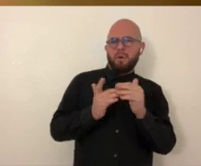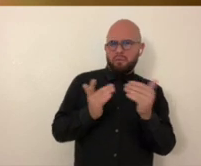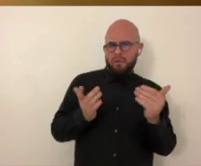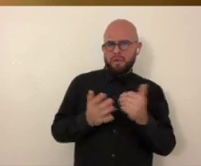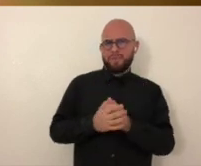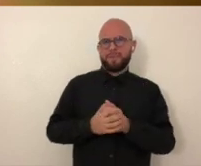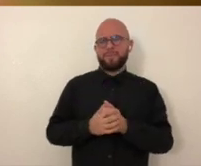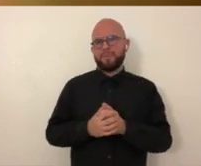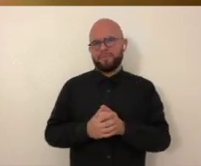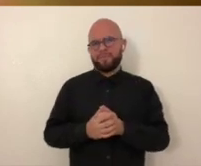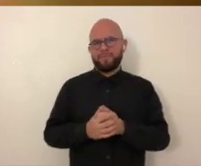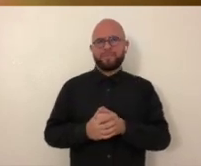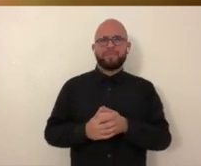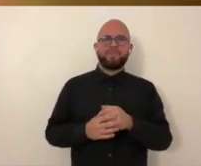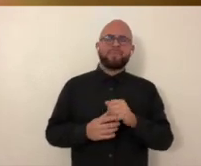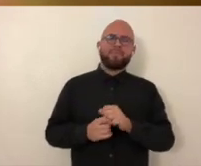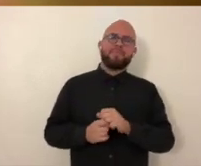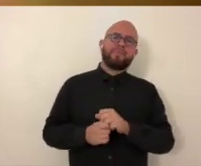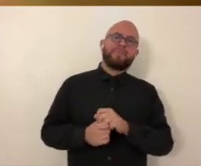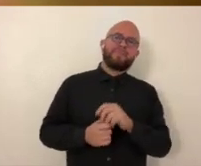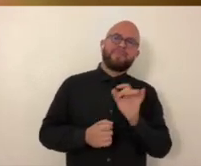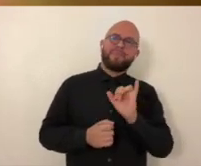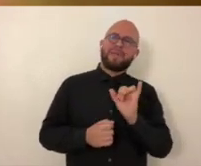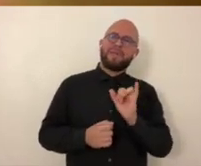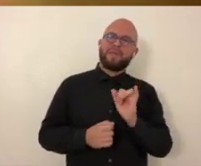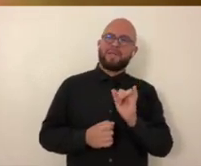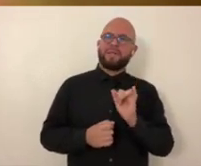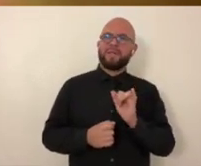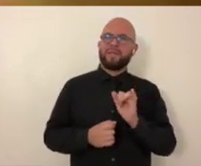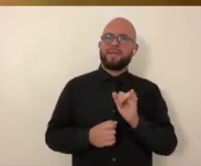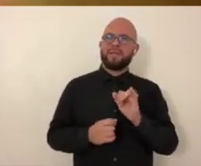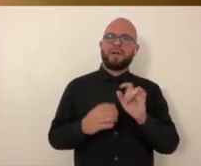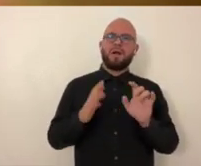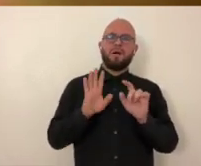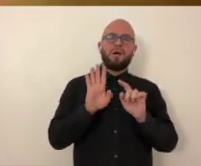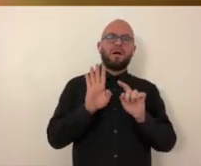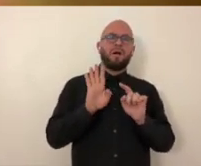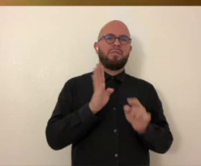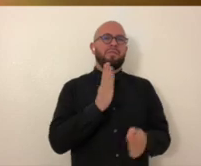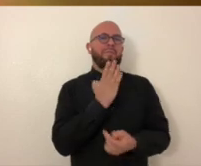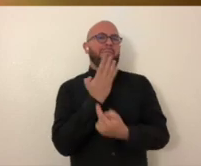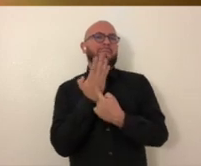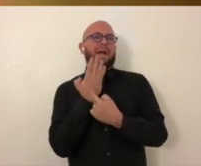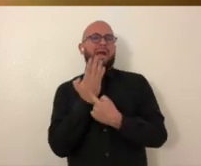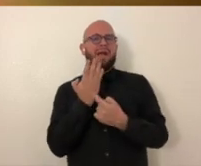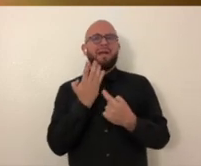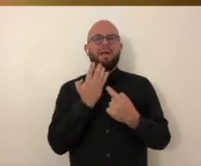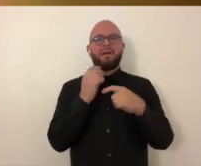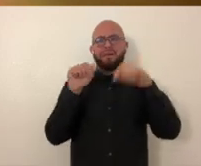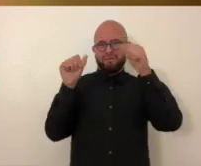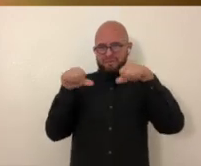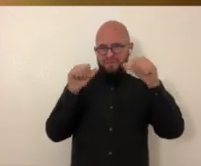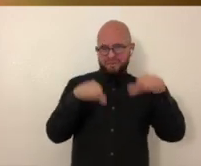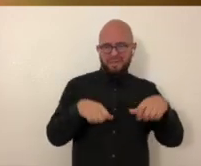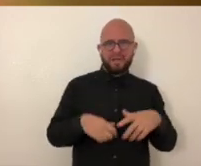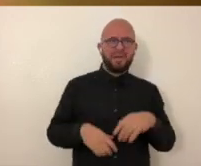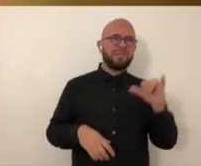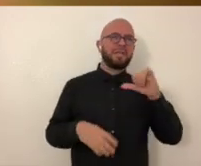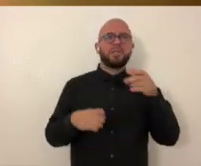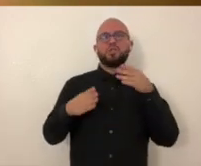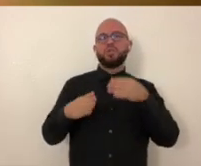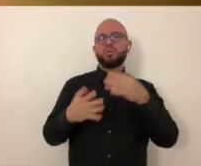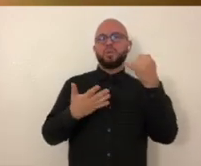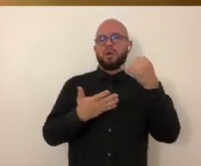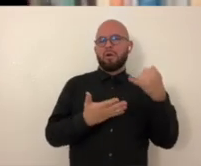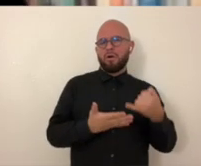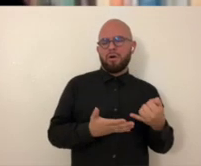just putting up small, because I have in the past small little things around like on like the backs of signs and